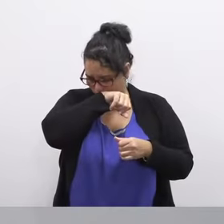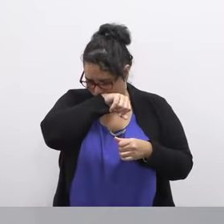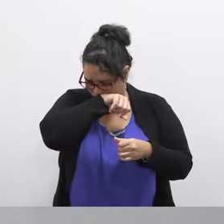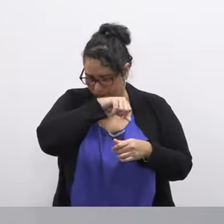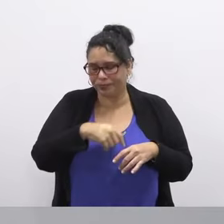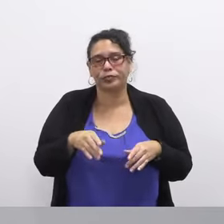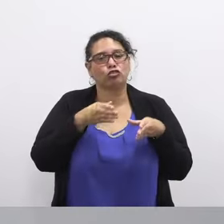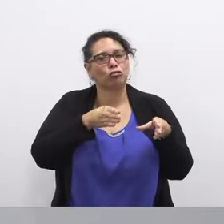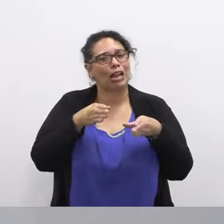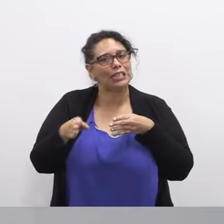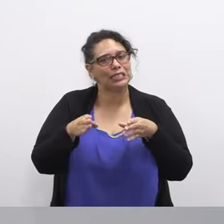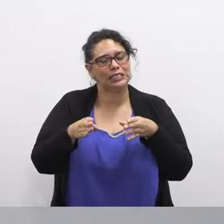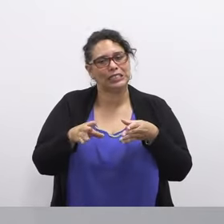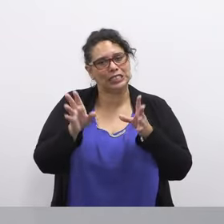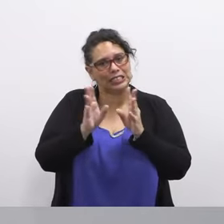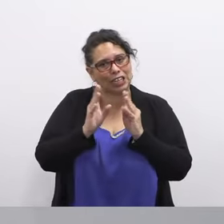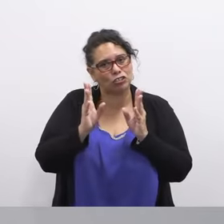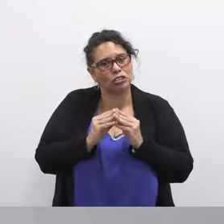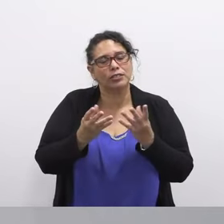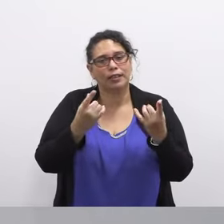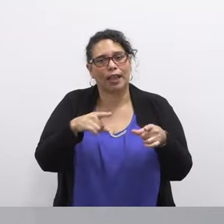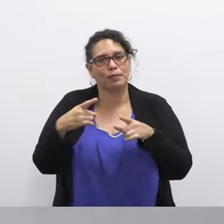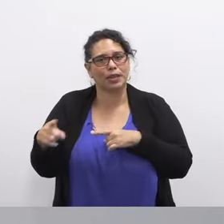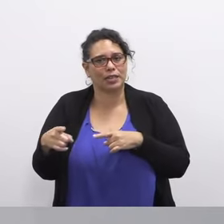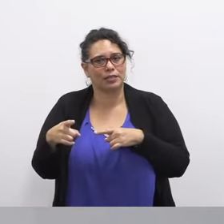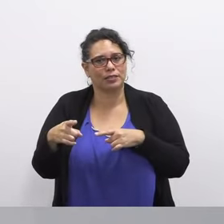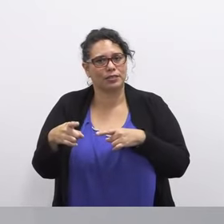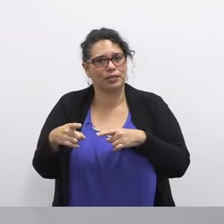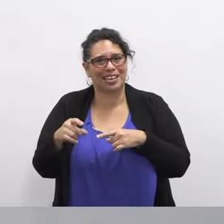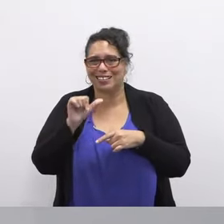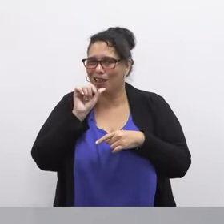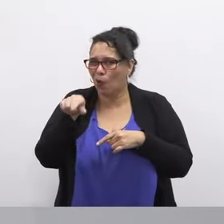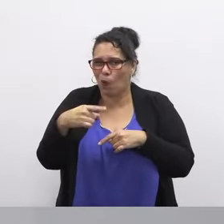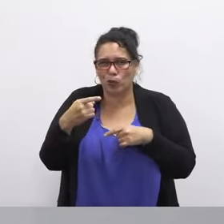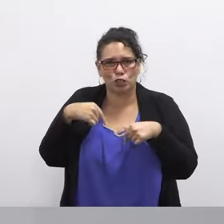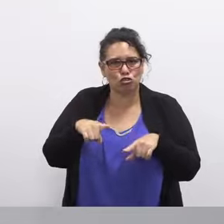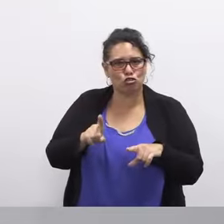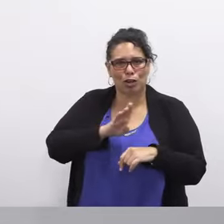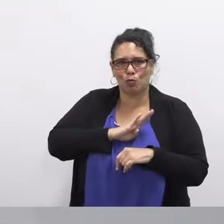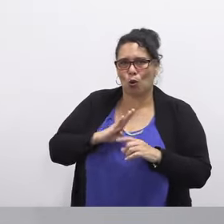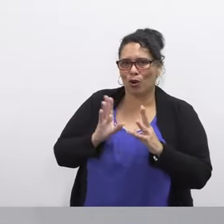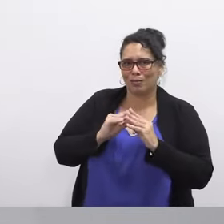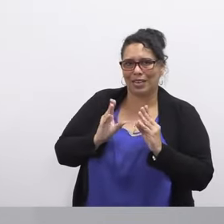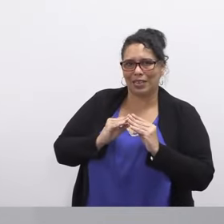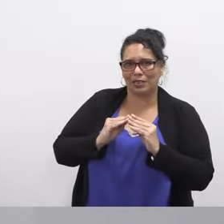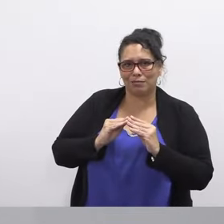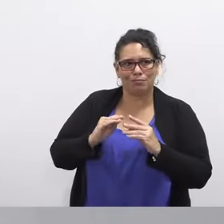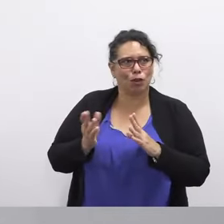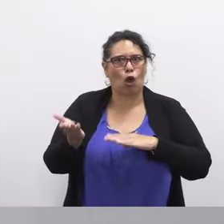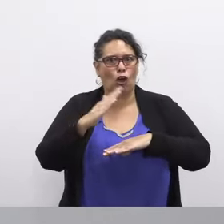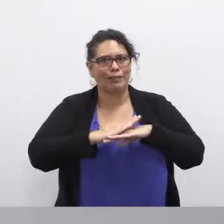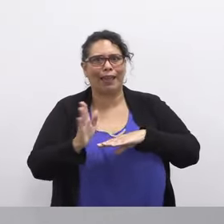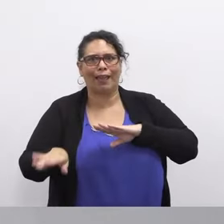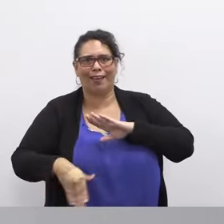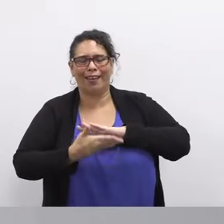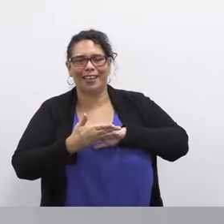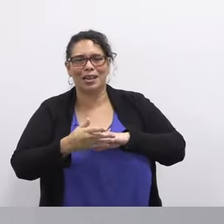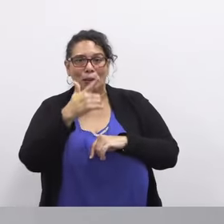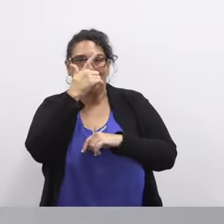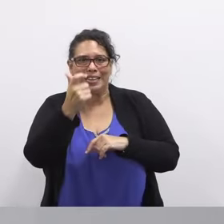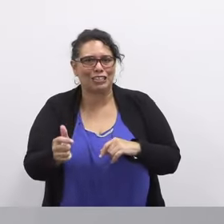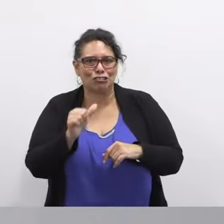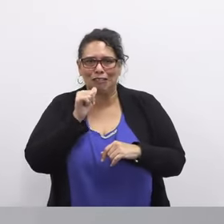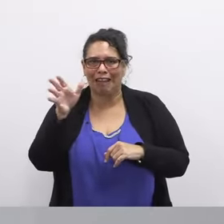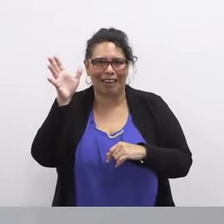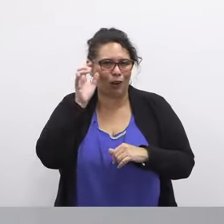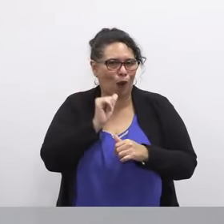strategy sessions that take place in between board meetings. All right, so just because you're not hearing all this information at a board